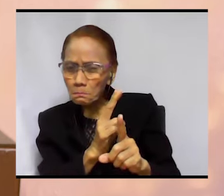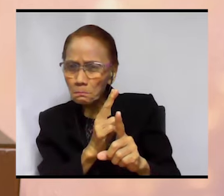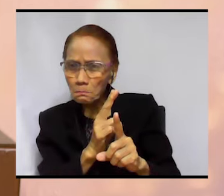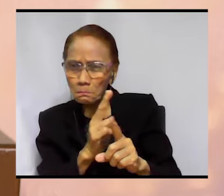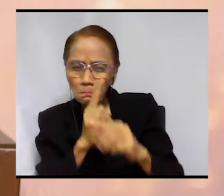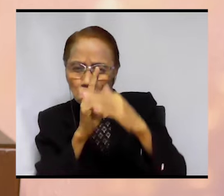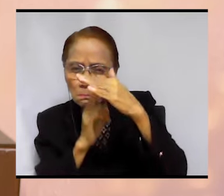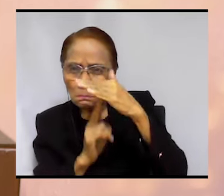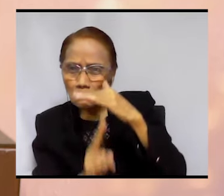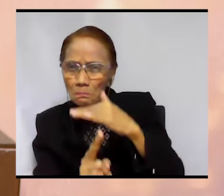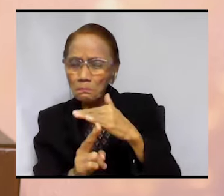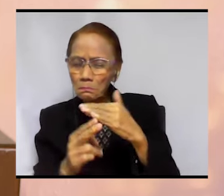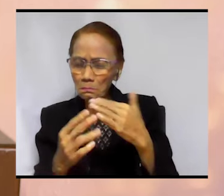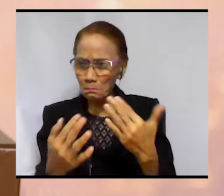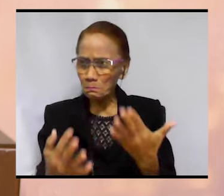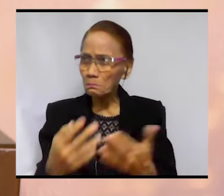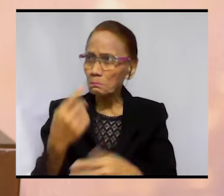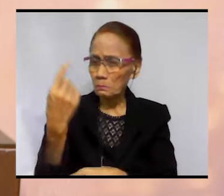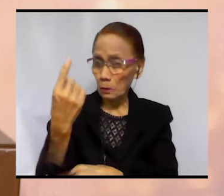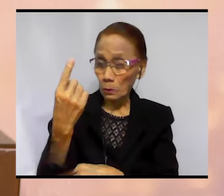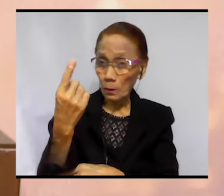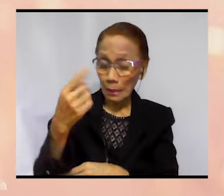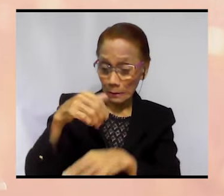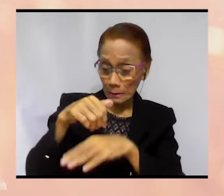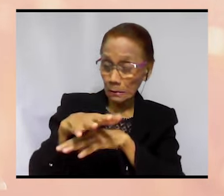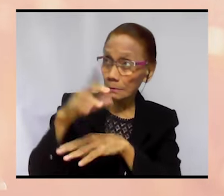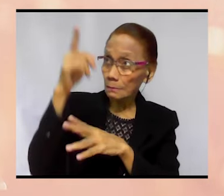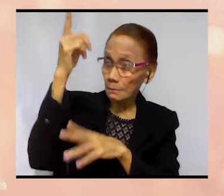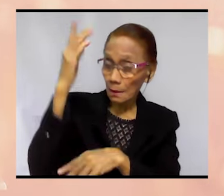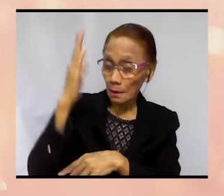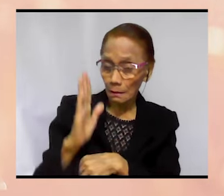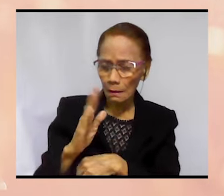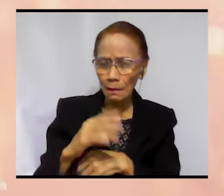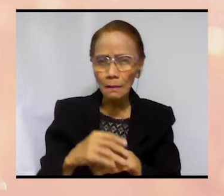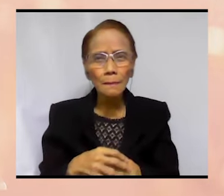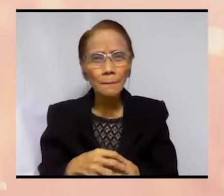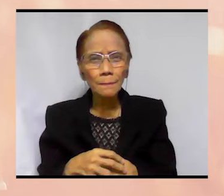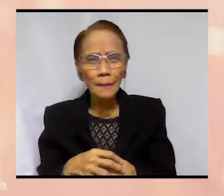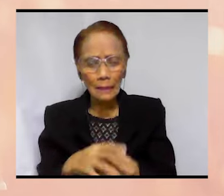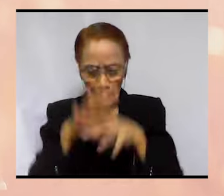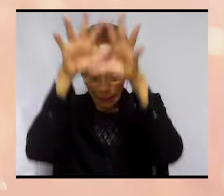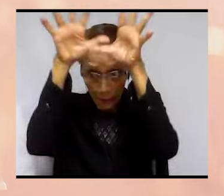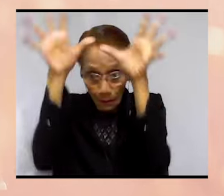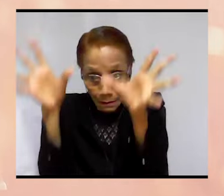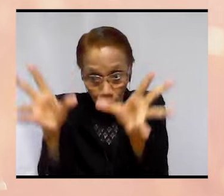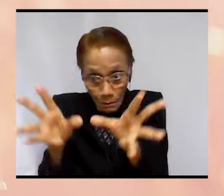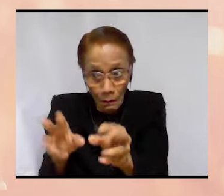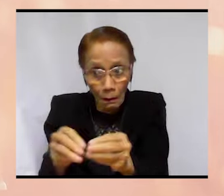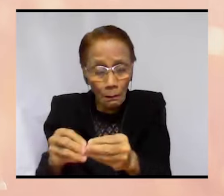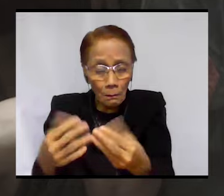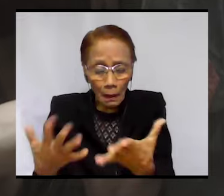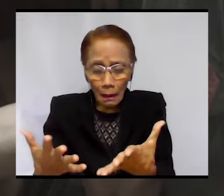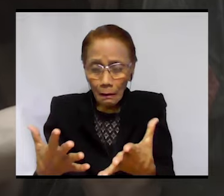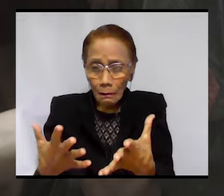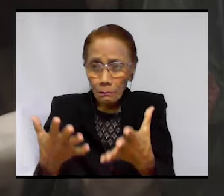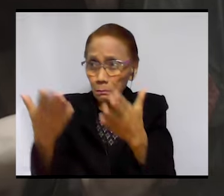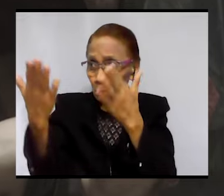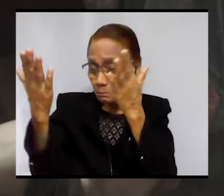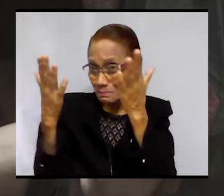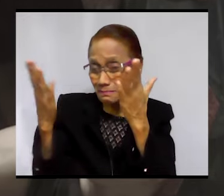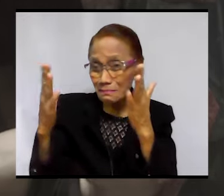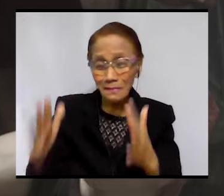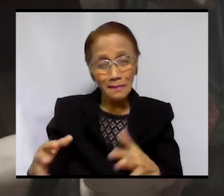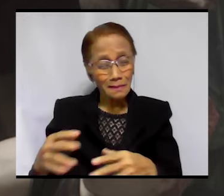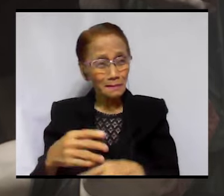the one sent by God. But in all of this, the servant says, "I will